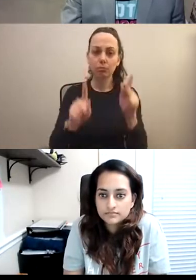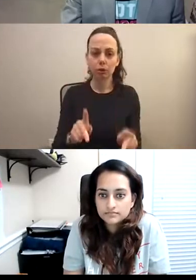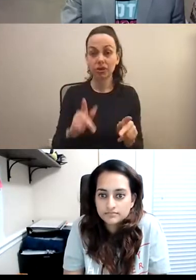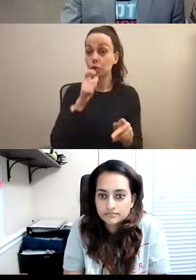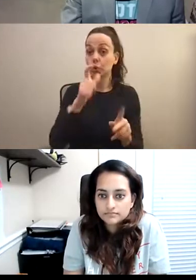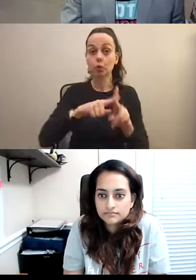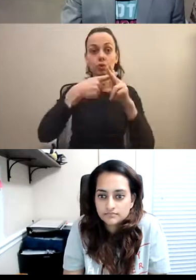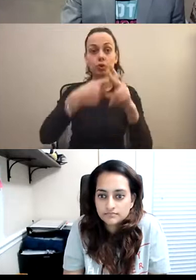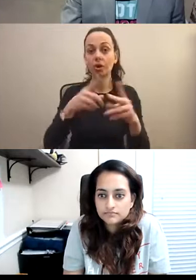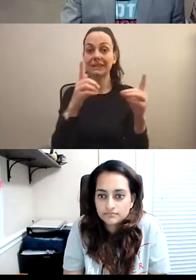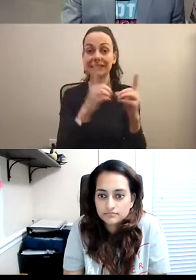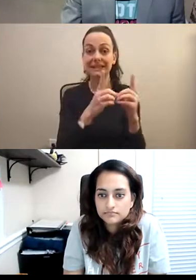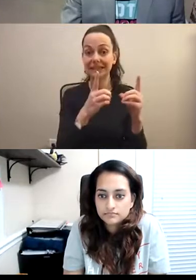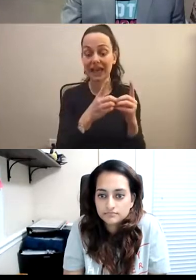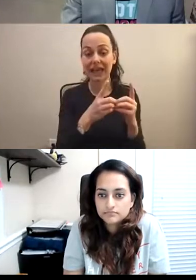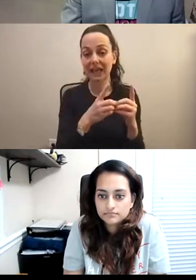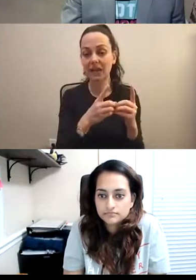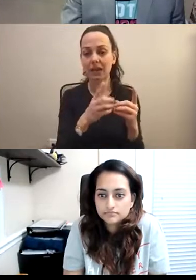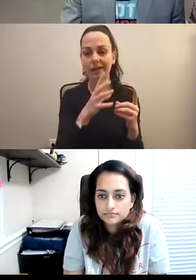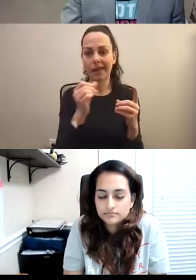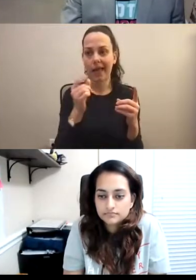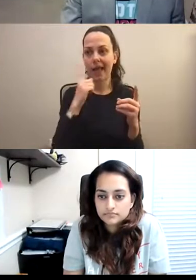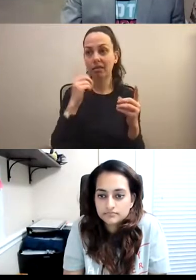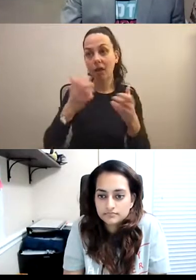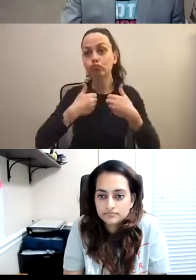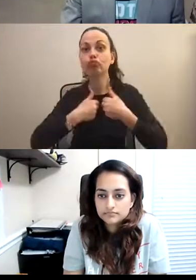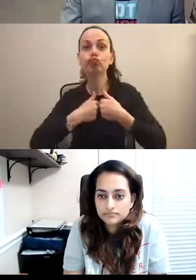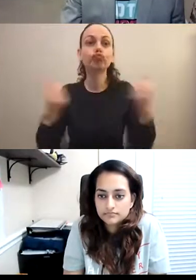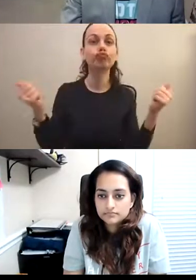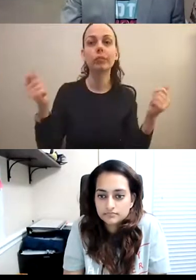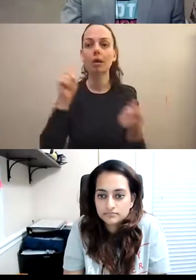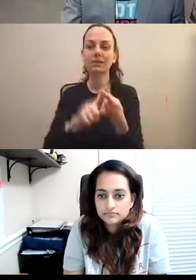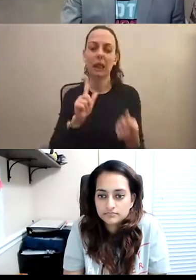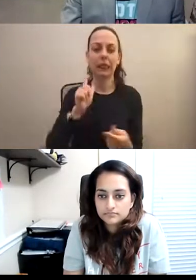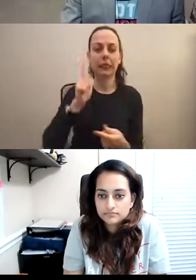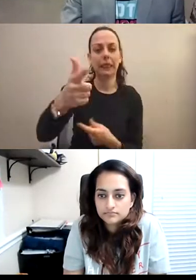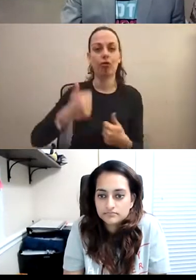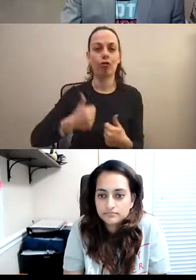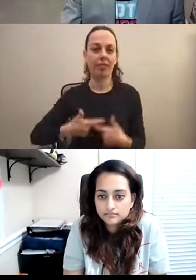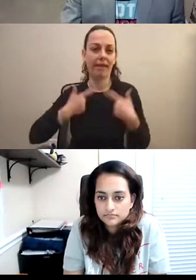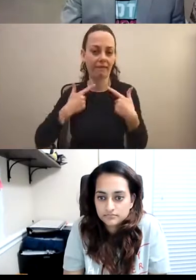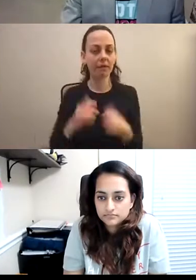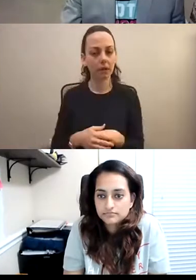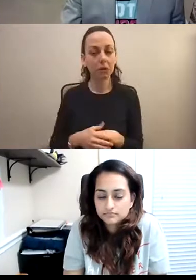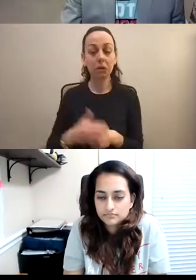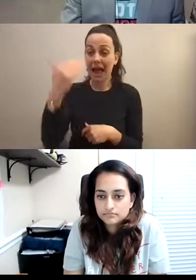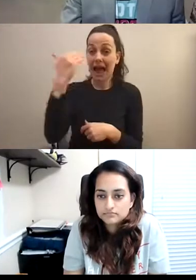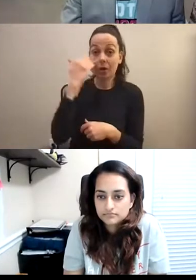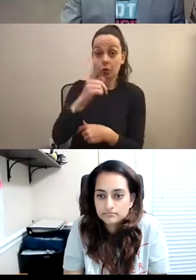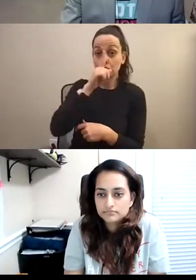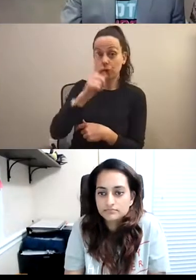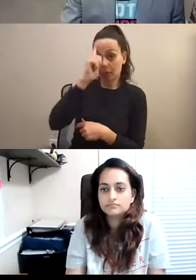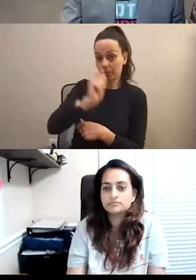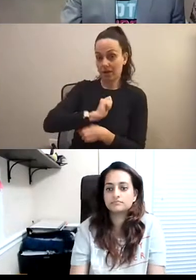dating and putting themselves out there till later in life. And I know this to be true for